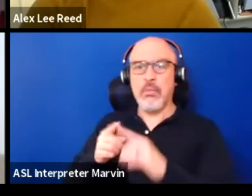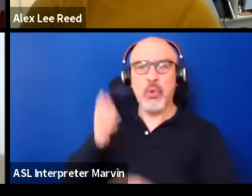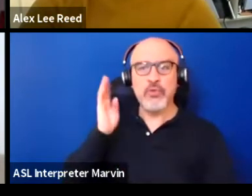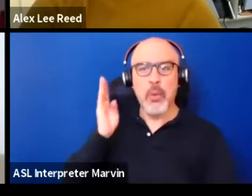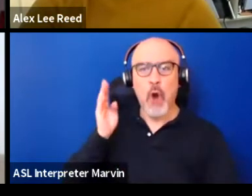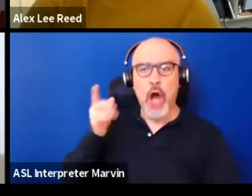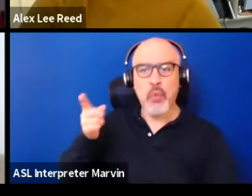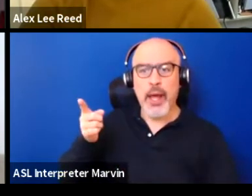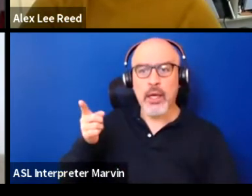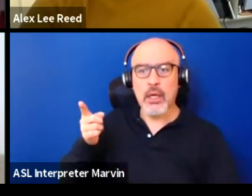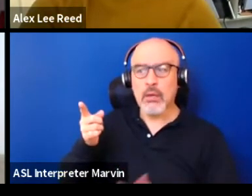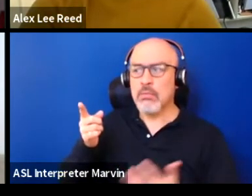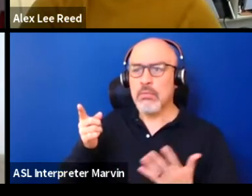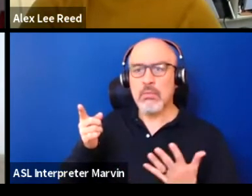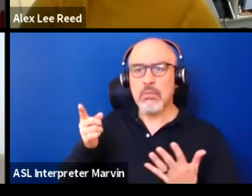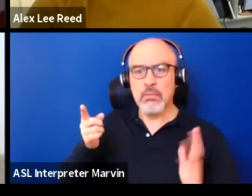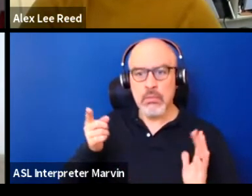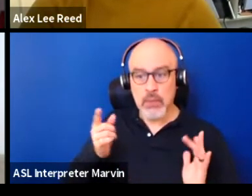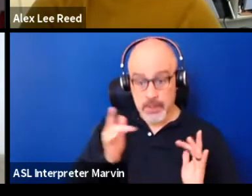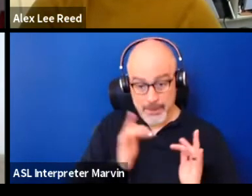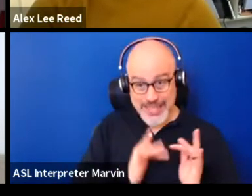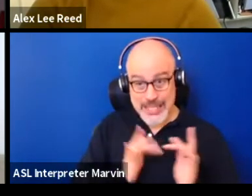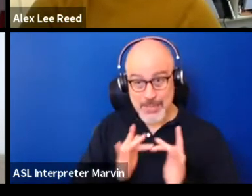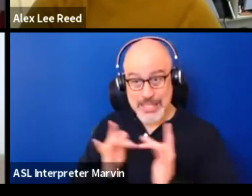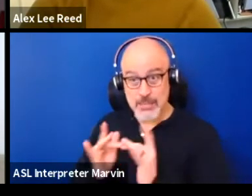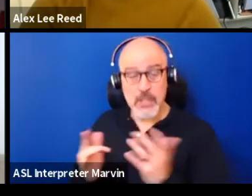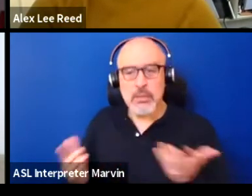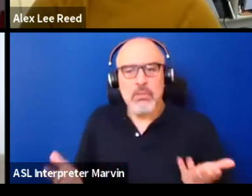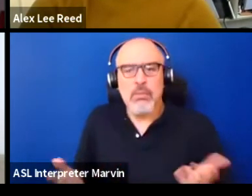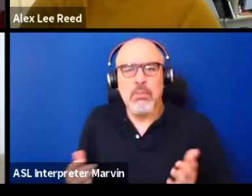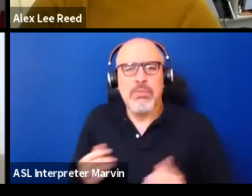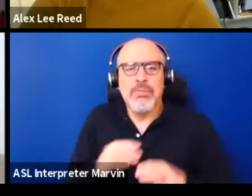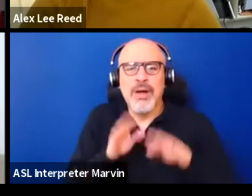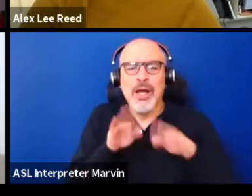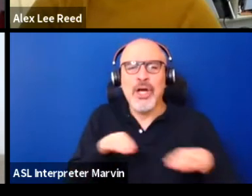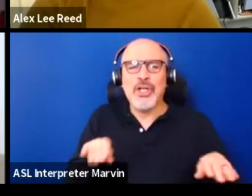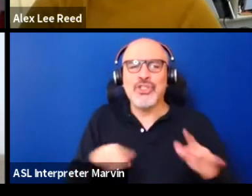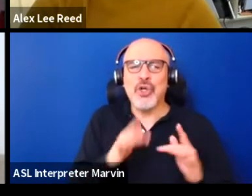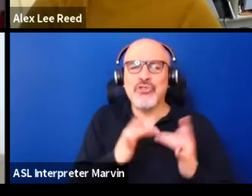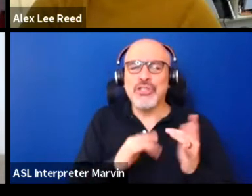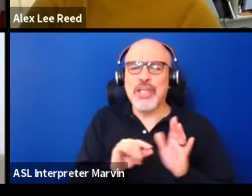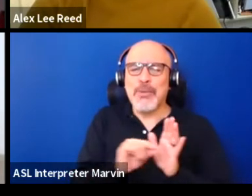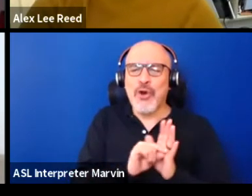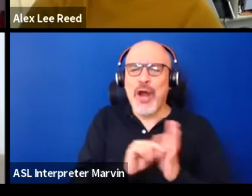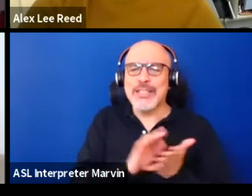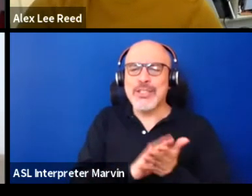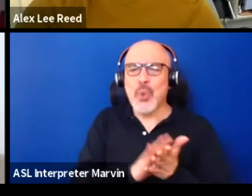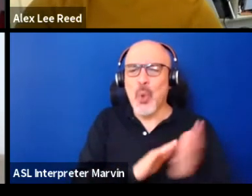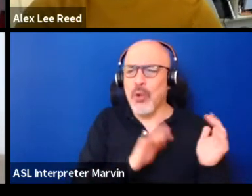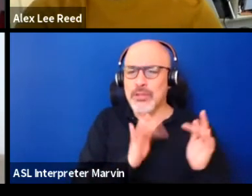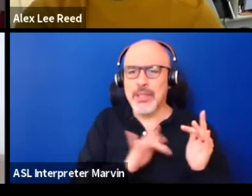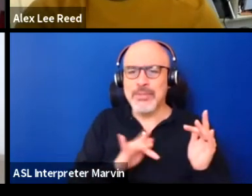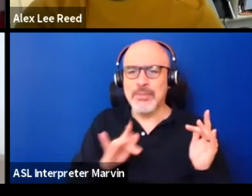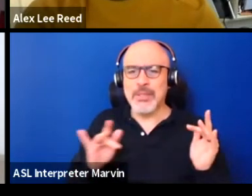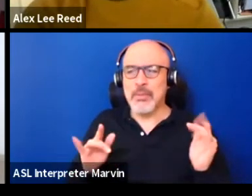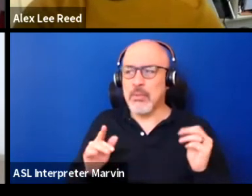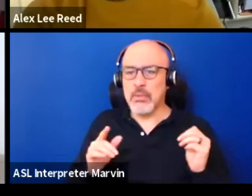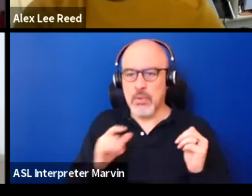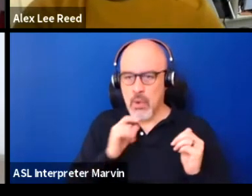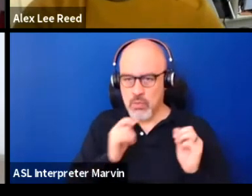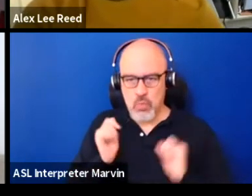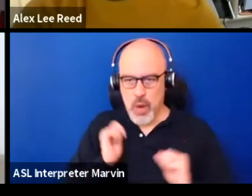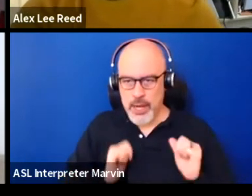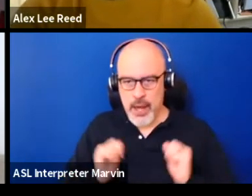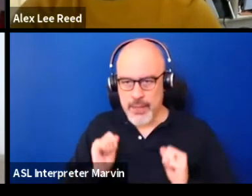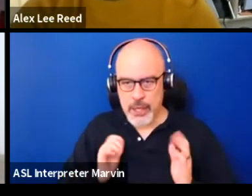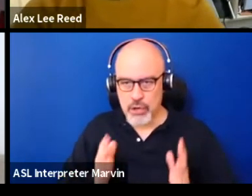by missing some steps? We let children skip grades in school. Why aren't we skipping grades in theater when we know that